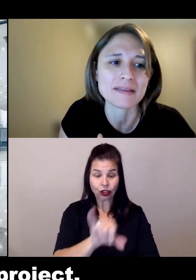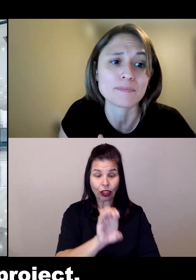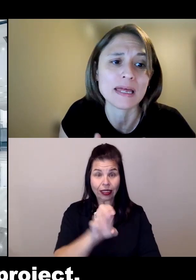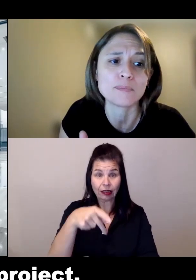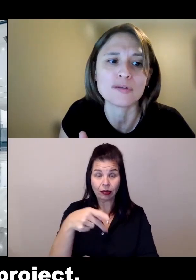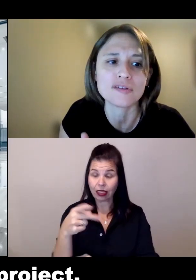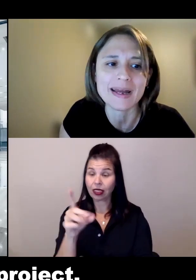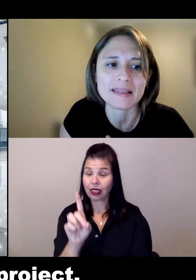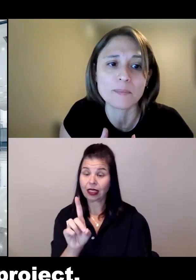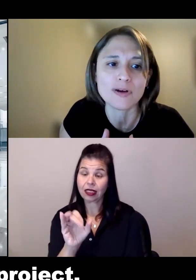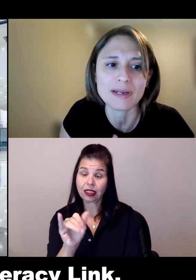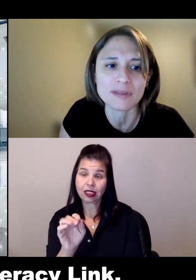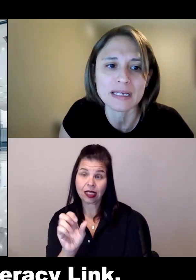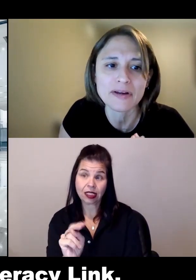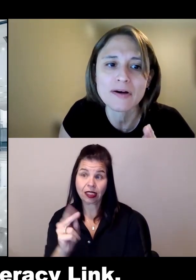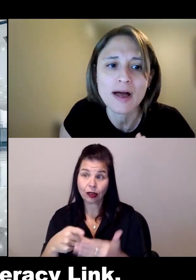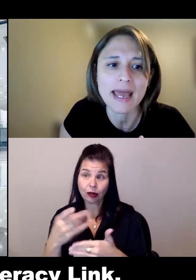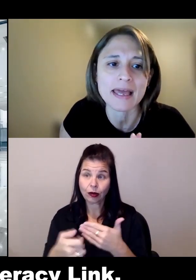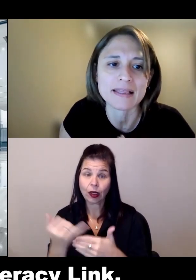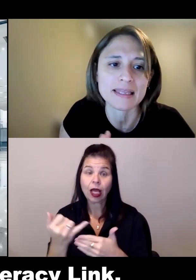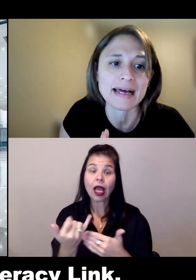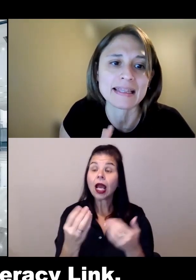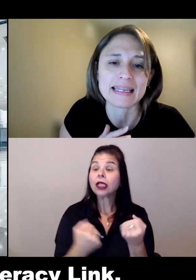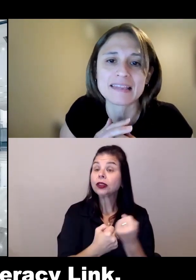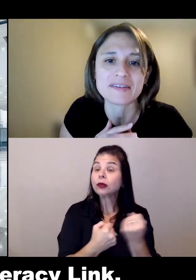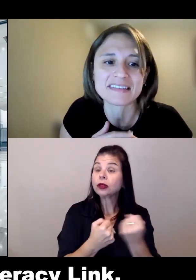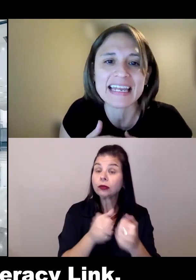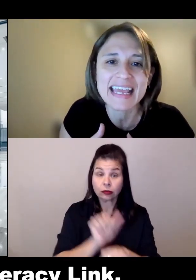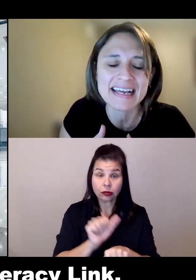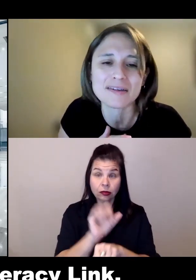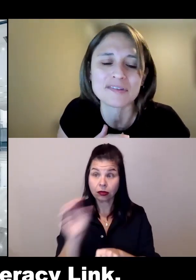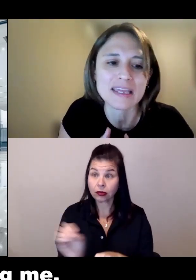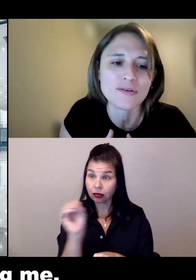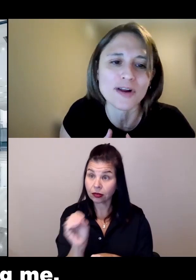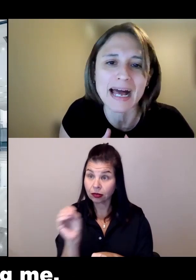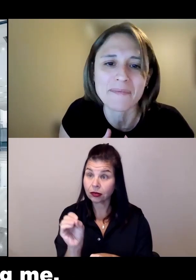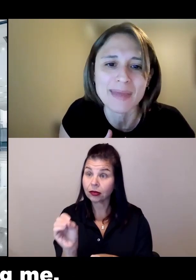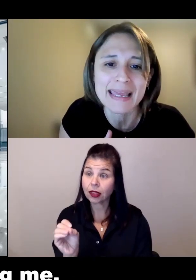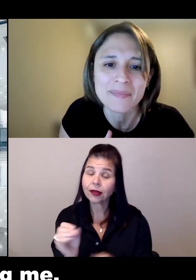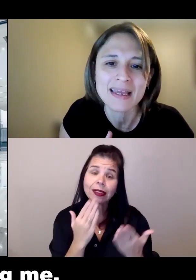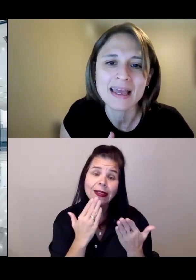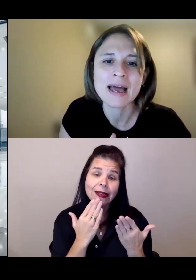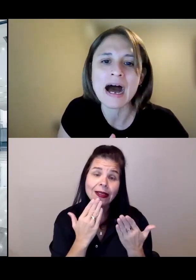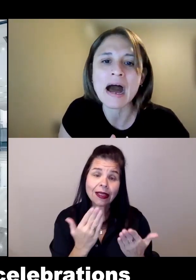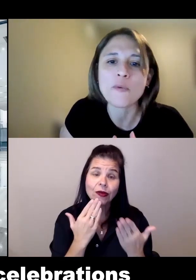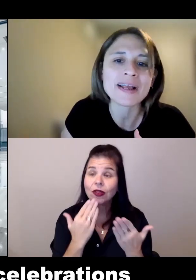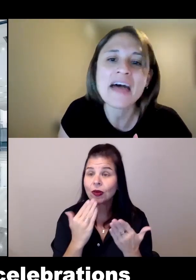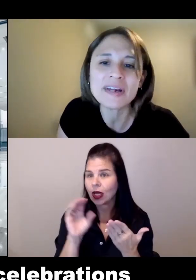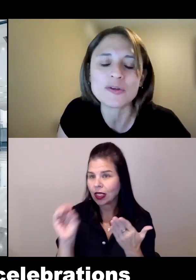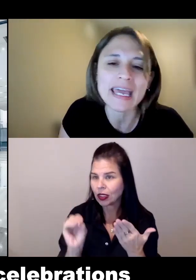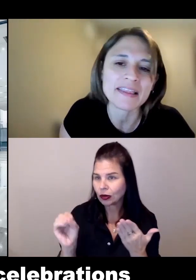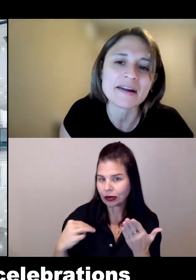that is sponsored by Employment Ontario and Literacy Link. So thank you for having me.